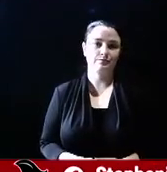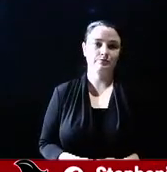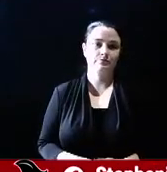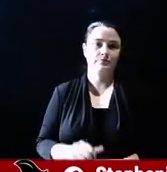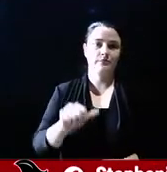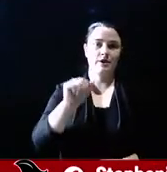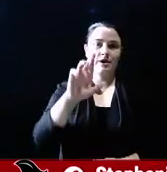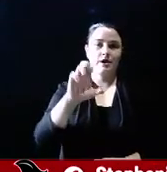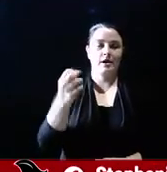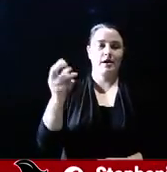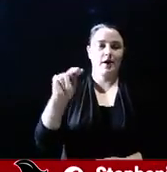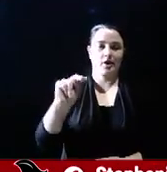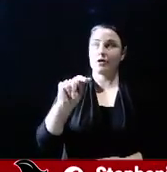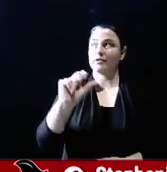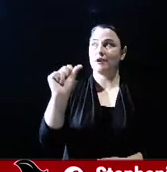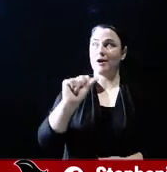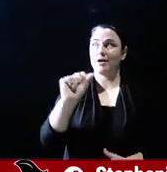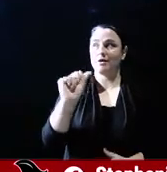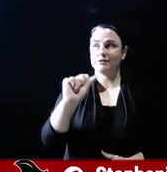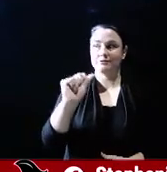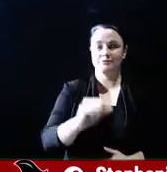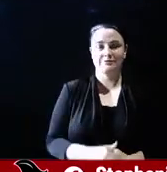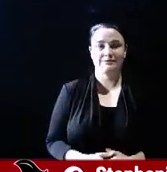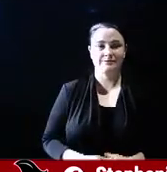Aaron Dion Armelin.